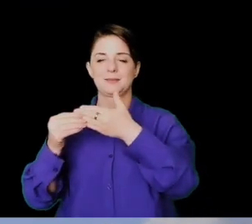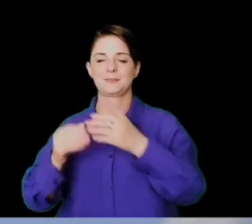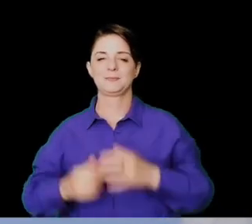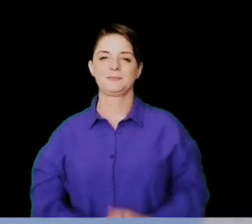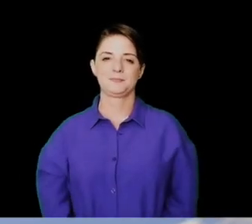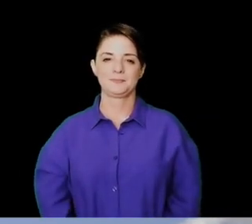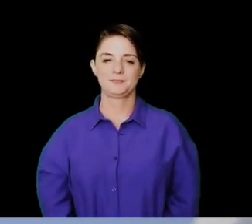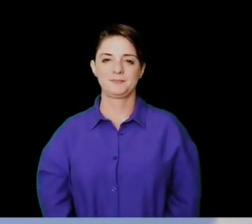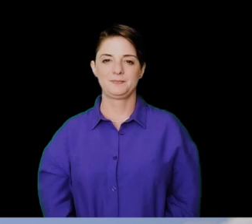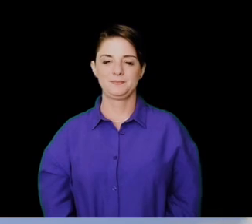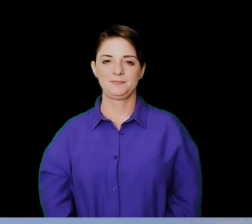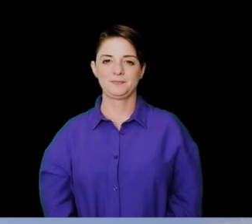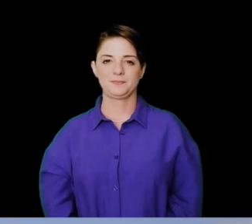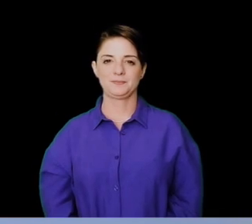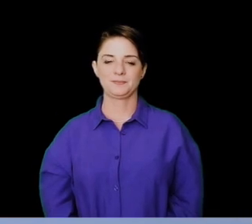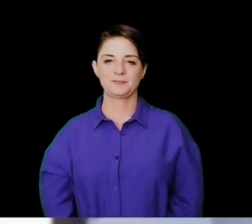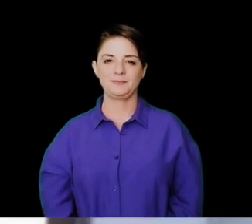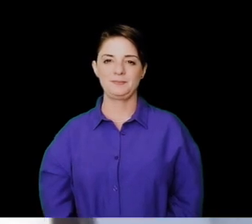in.